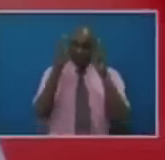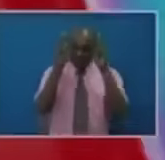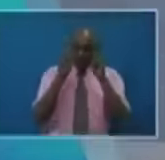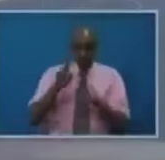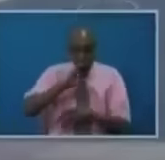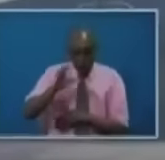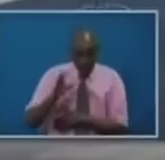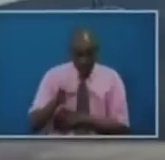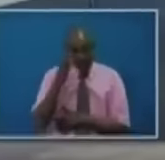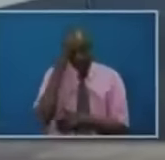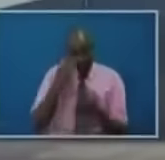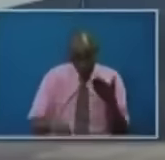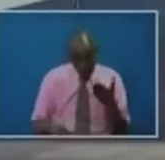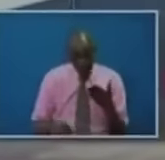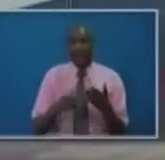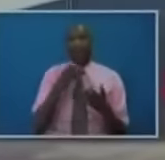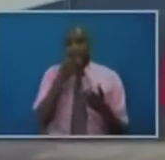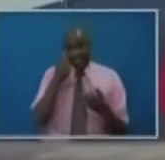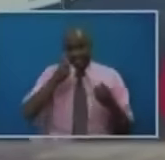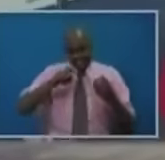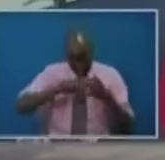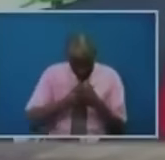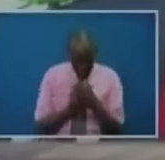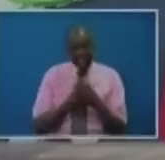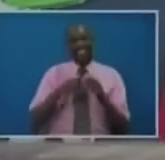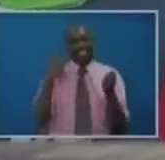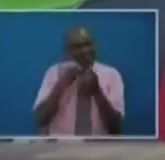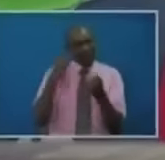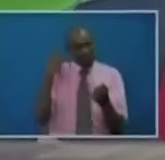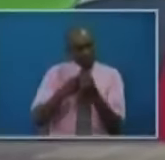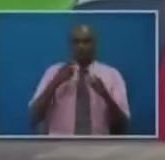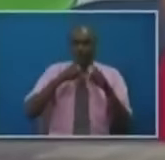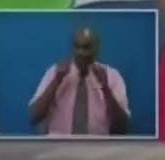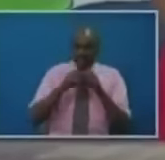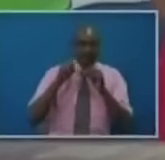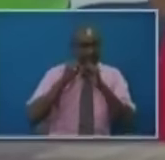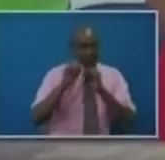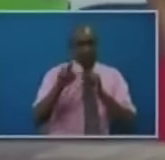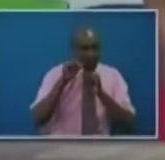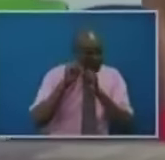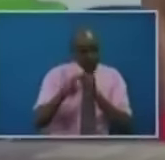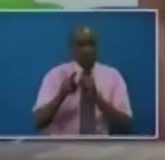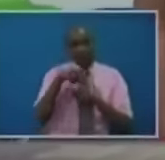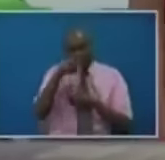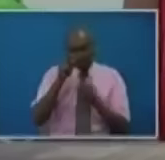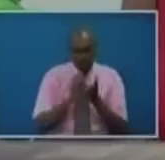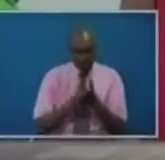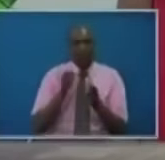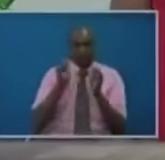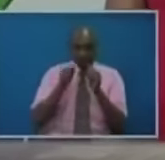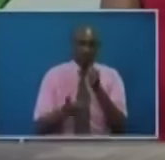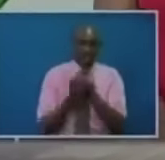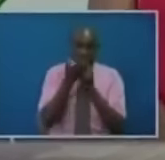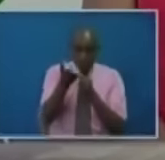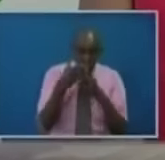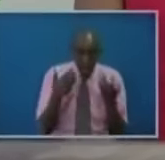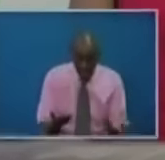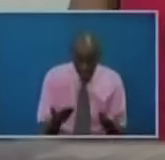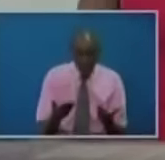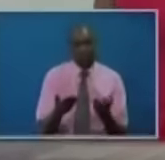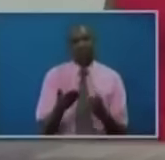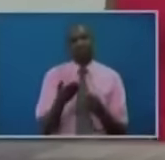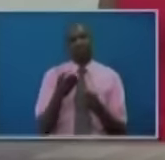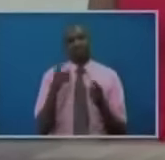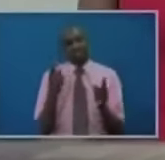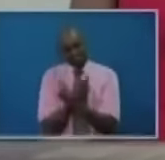so, as you know it, you better start tweeting me those difficult words that give you problems when it comes to pronunciations like onion and